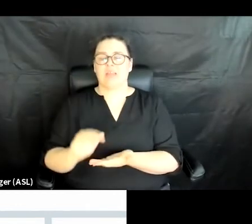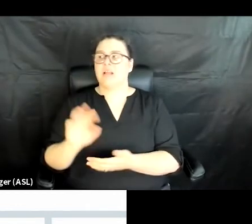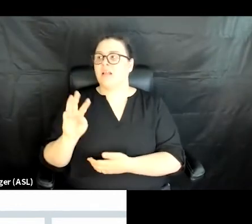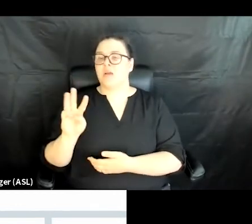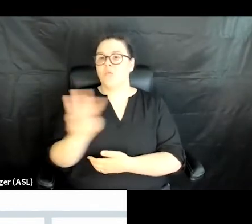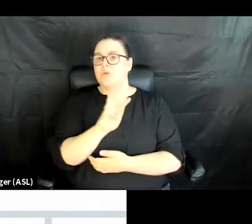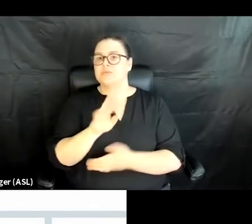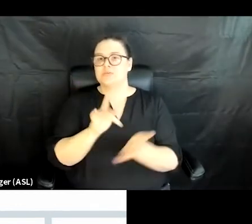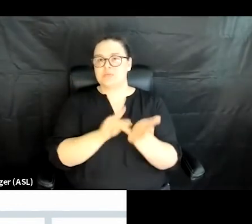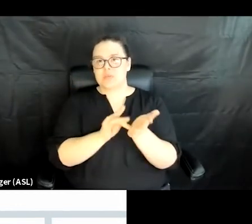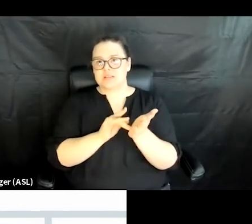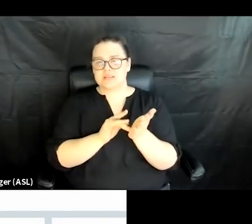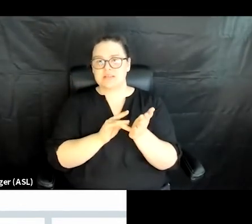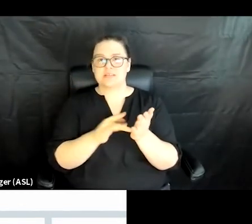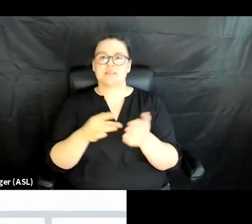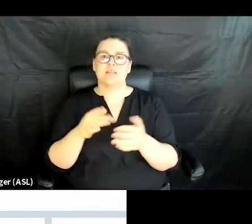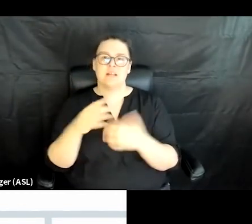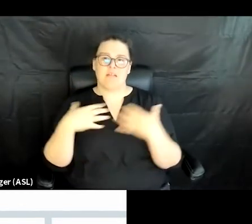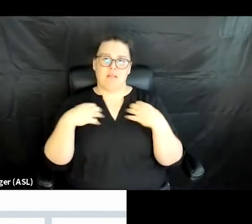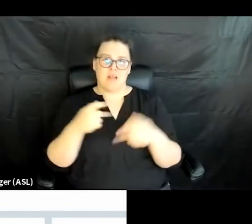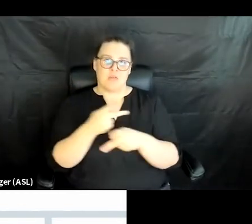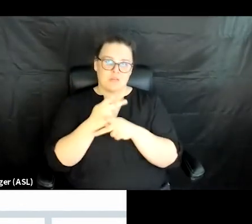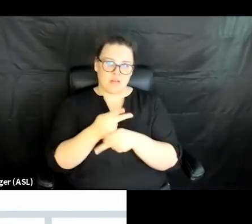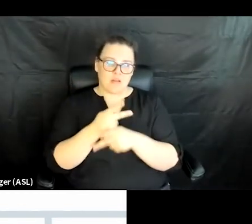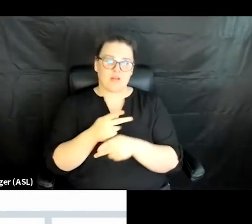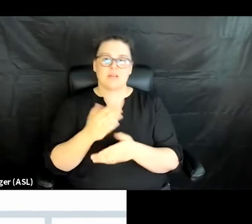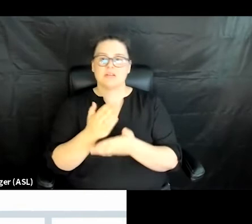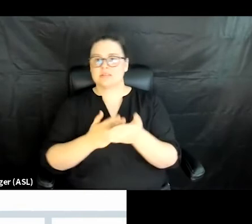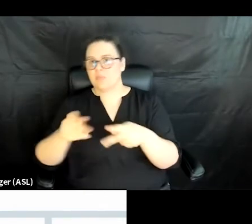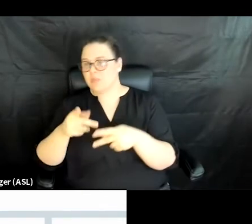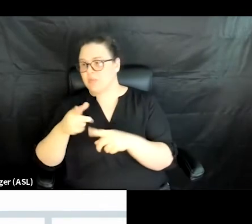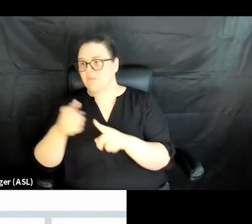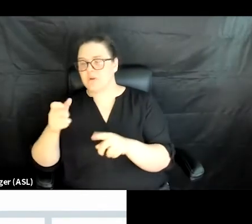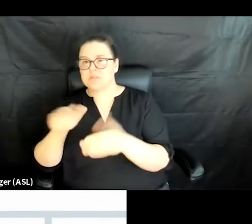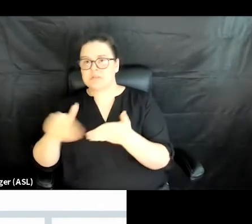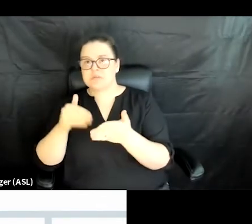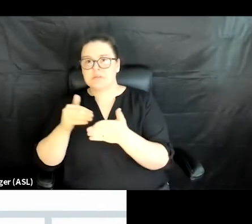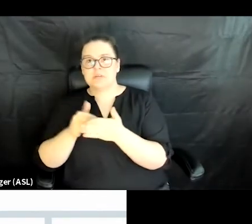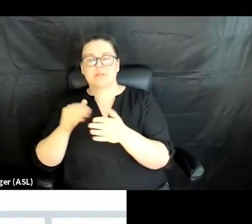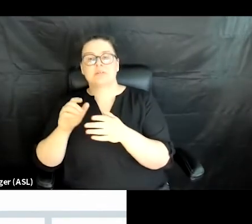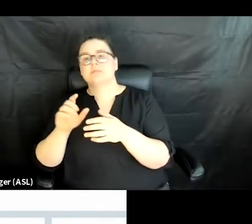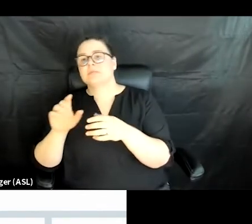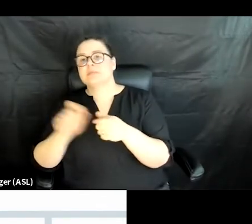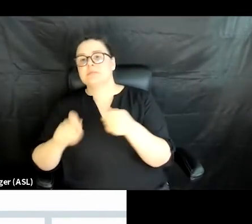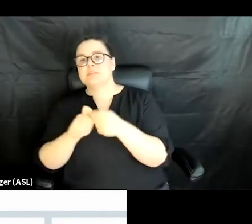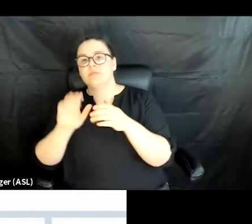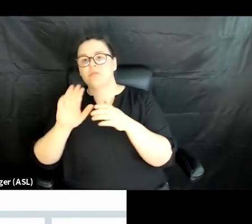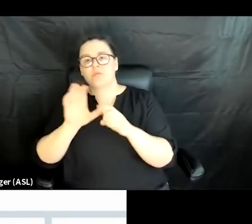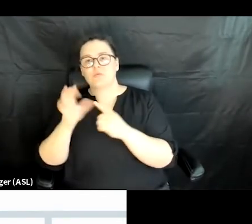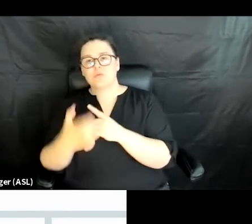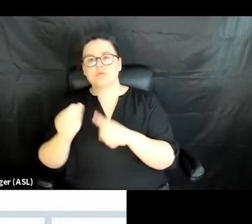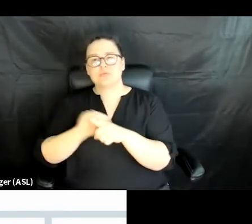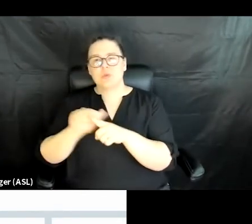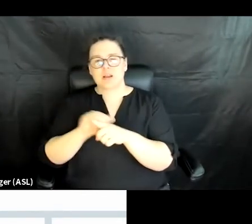versus, the healthcare that some cultures practice and some people from certain cultures practice. And, the biggest challenge is also the fear